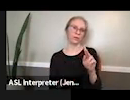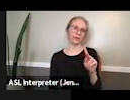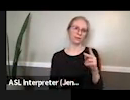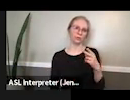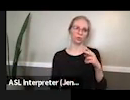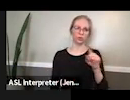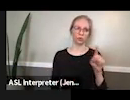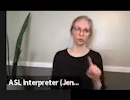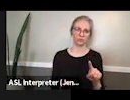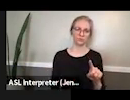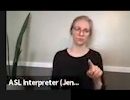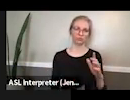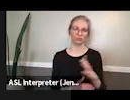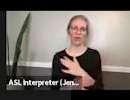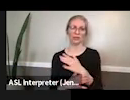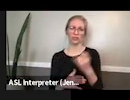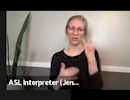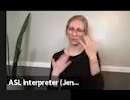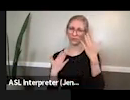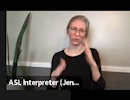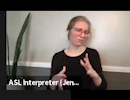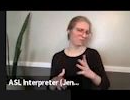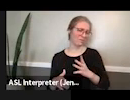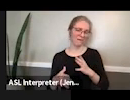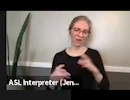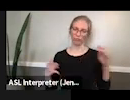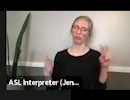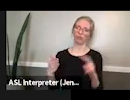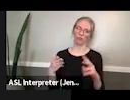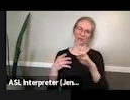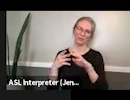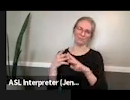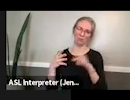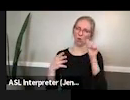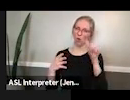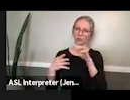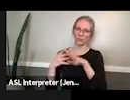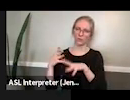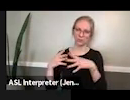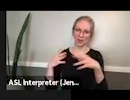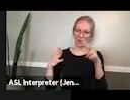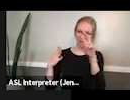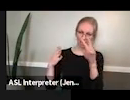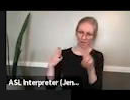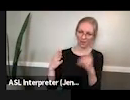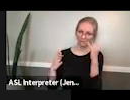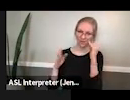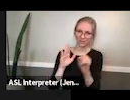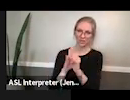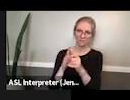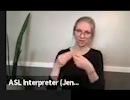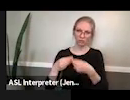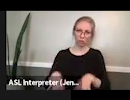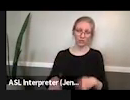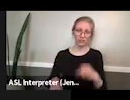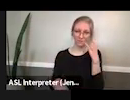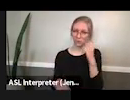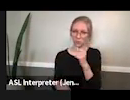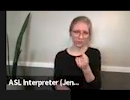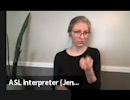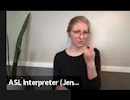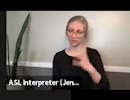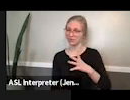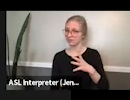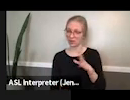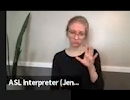You can look at an audiogram to see where a kid's loss might be, if there's identified loss. If you don't know what that means, that's fine. You don't